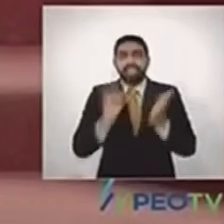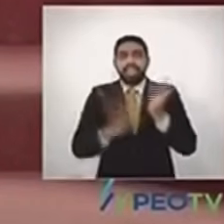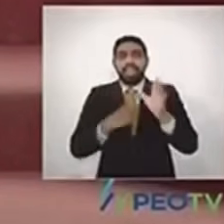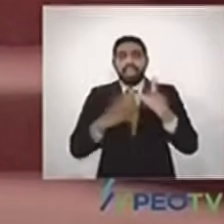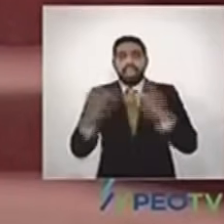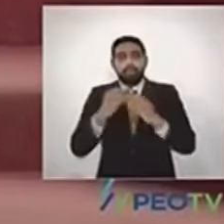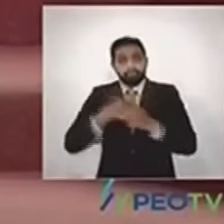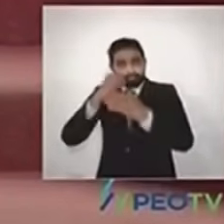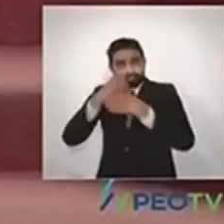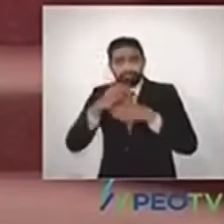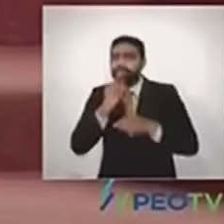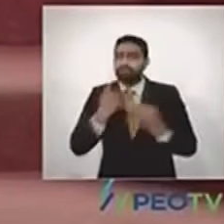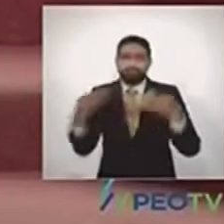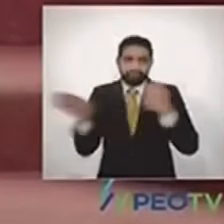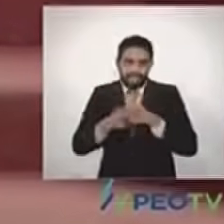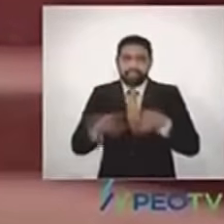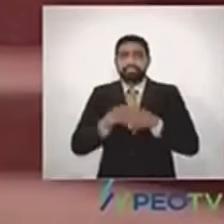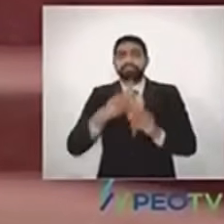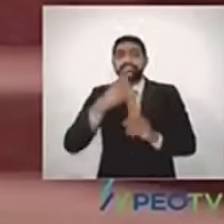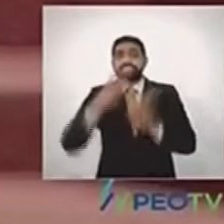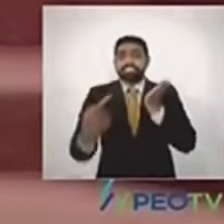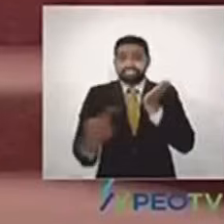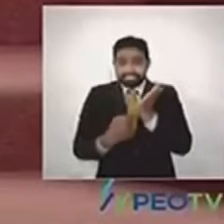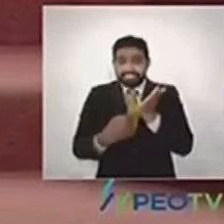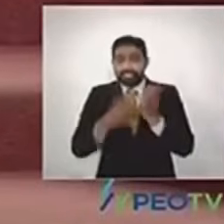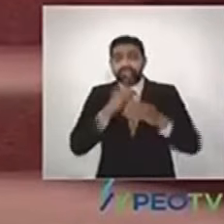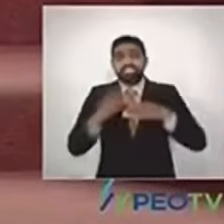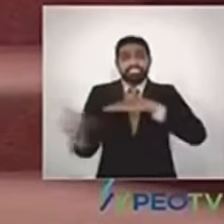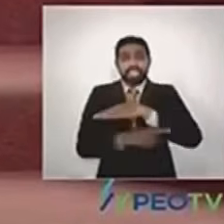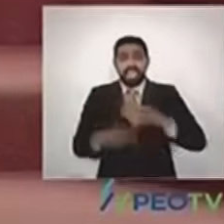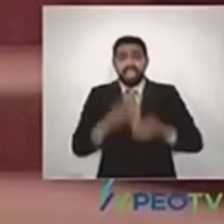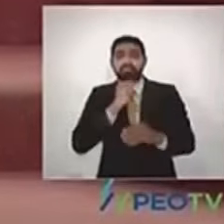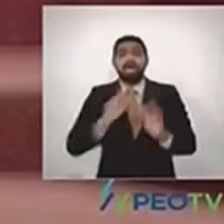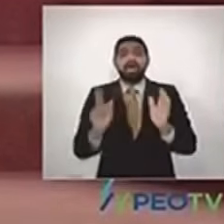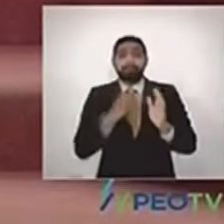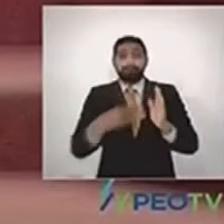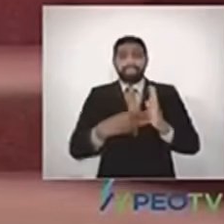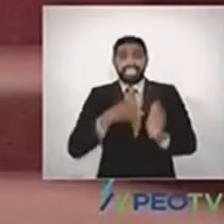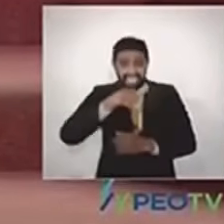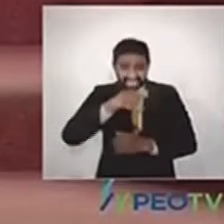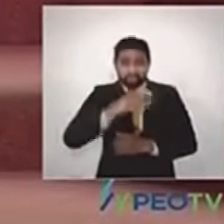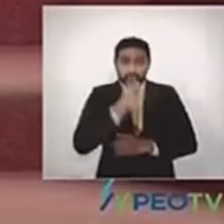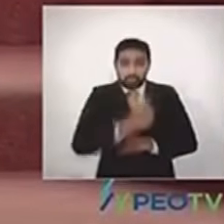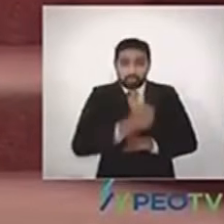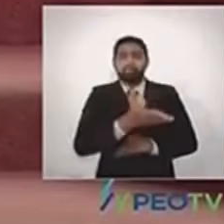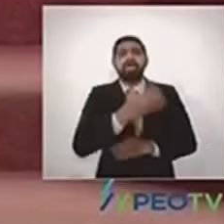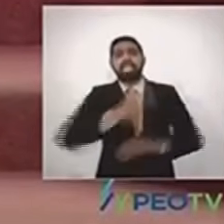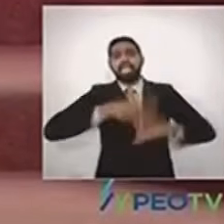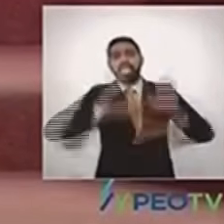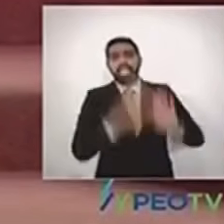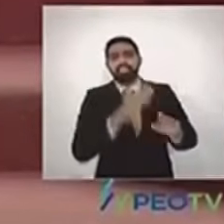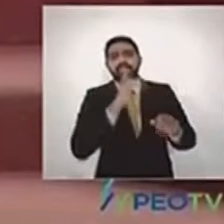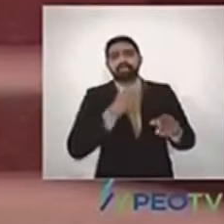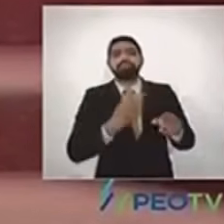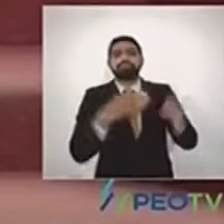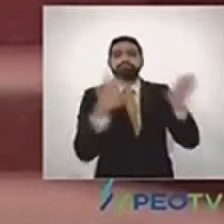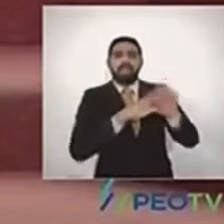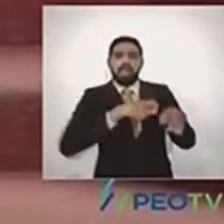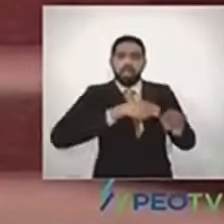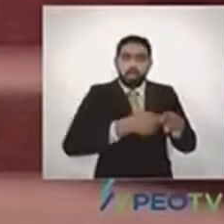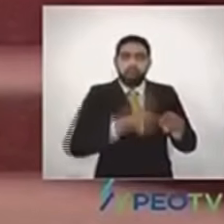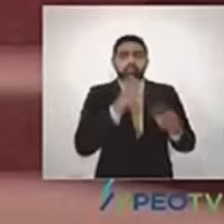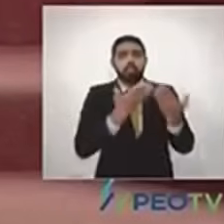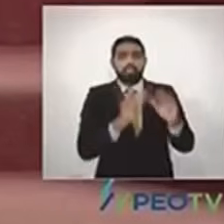scanner that costs around 150 million rupees at the hospital. The scanner is placed in a locked room. There are 6 operation theatres to perform